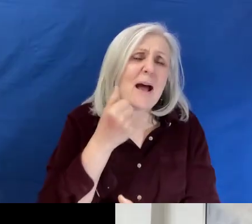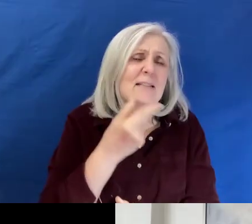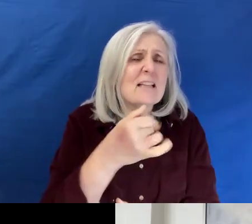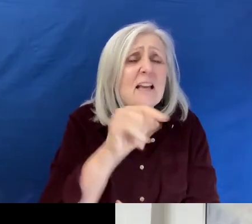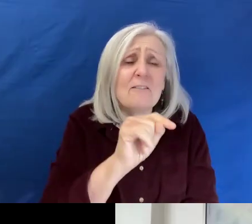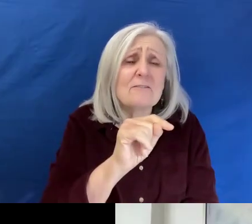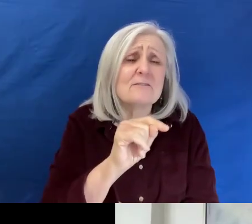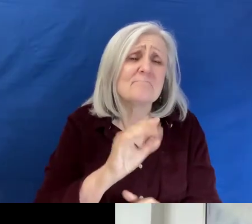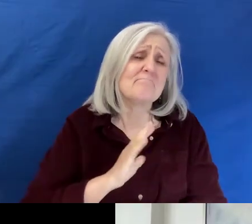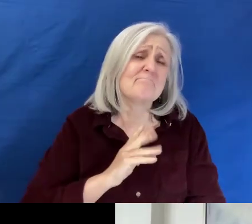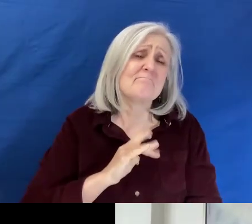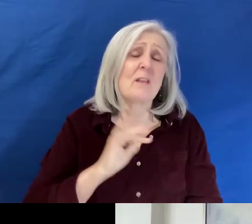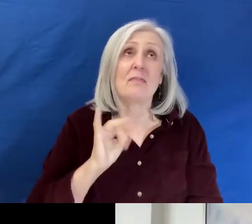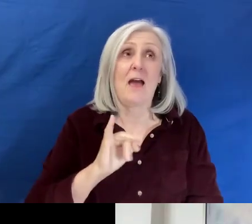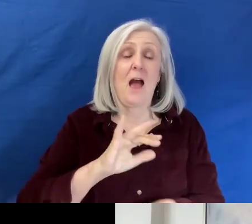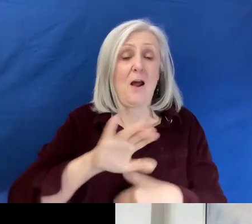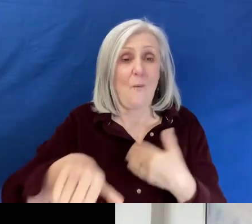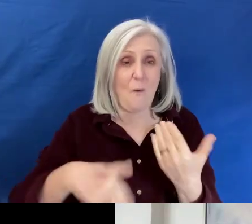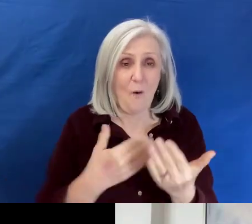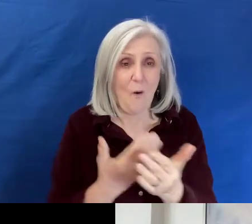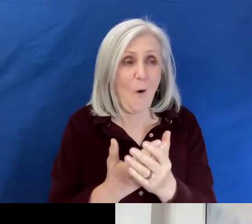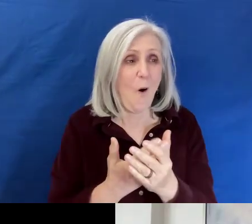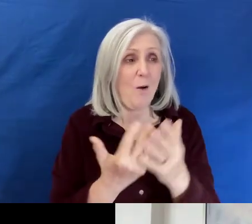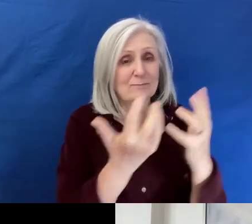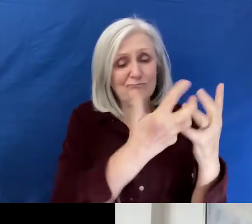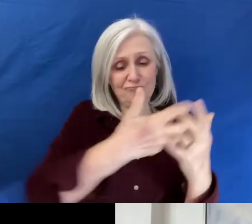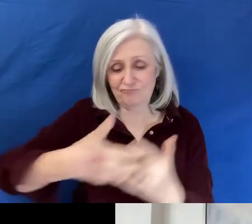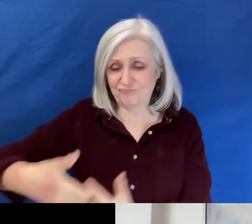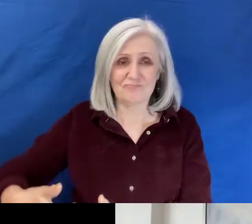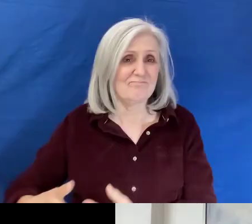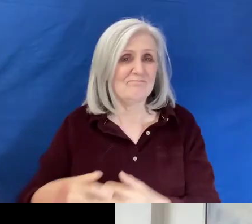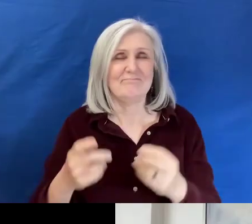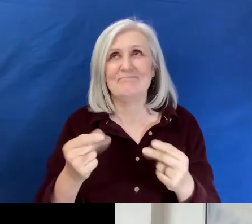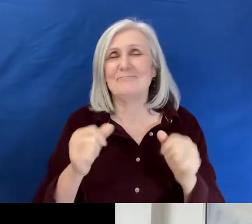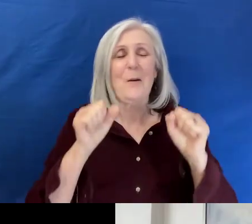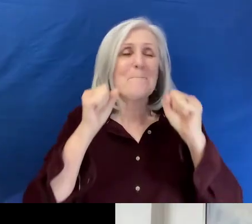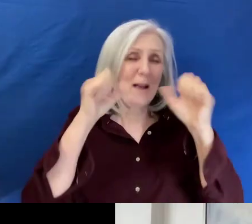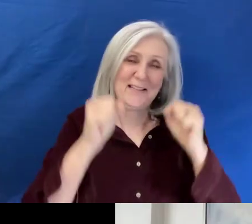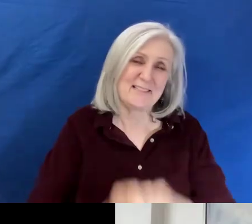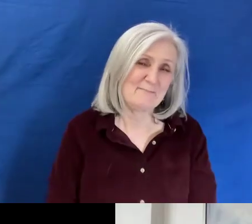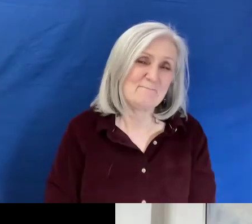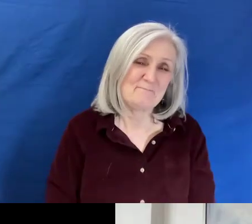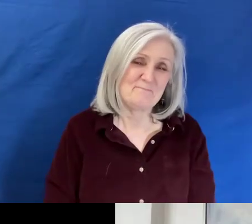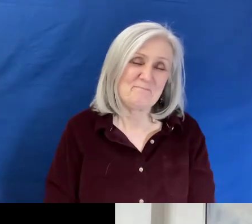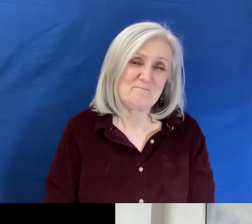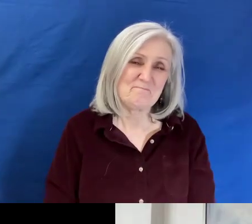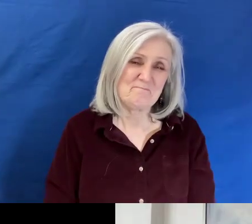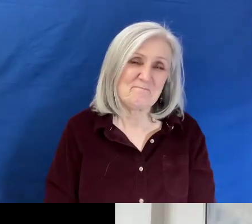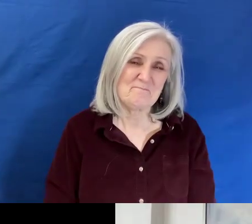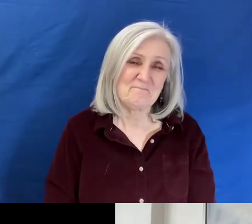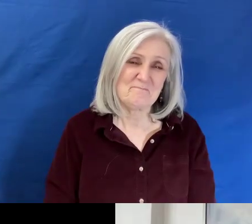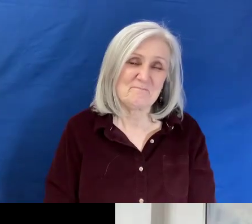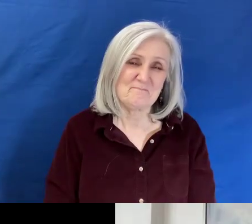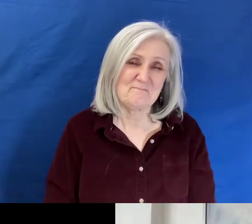So that has all like came together very, very amazingly. Definitely. I mean, when I started Bait